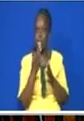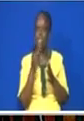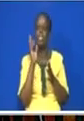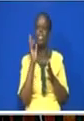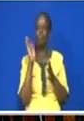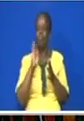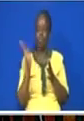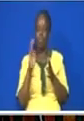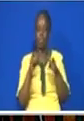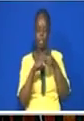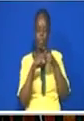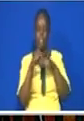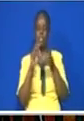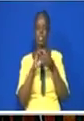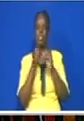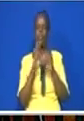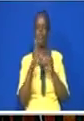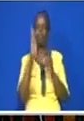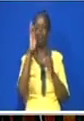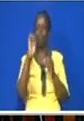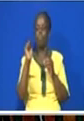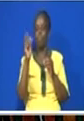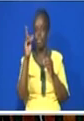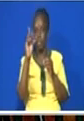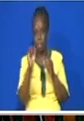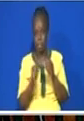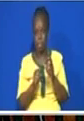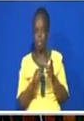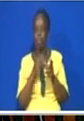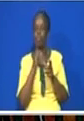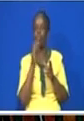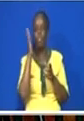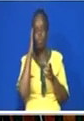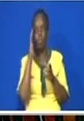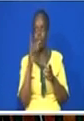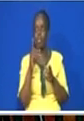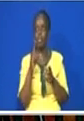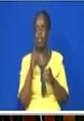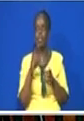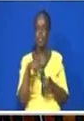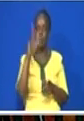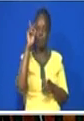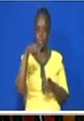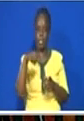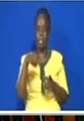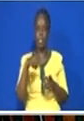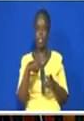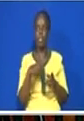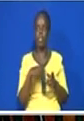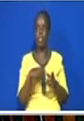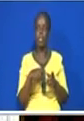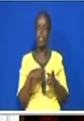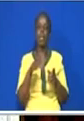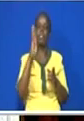divided by the total number of beads. So we denote that by P and then a